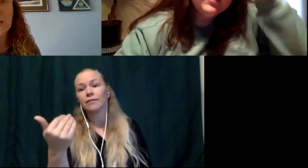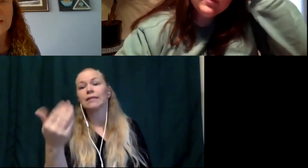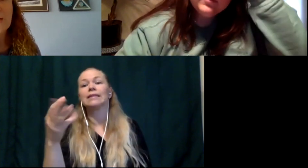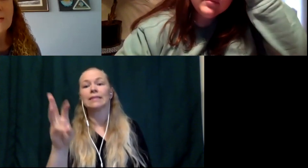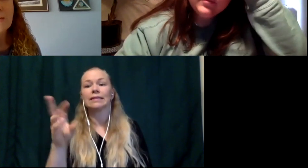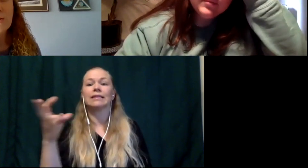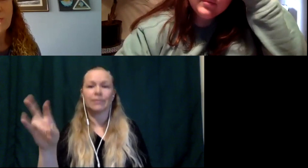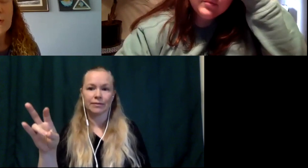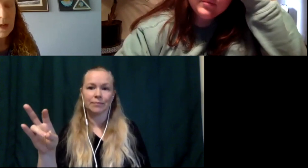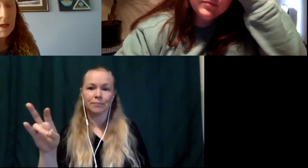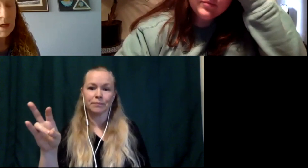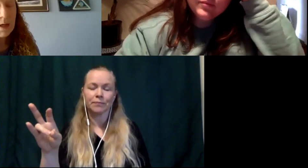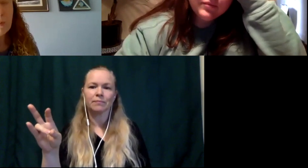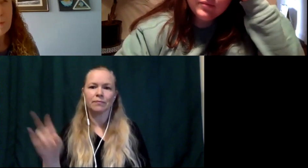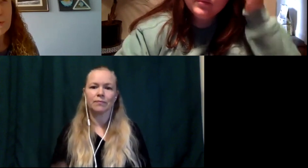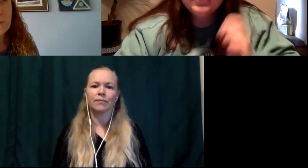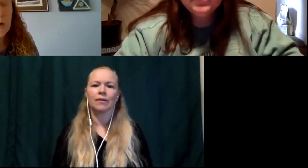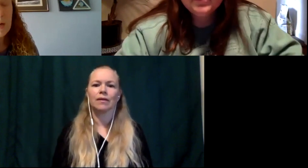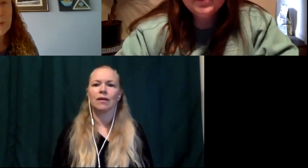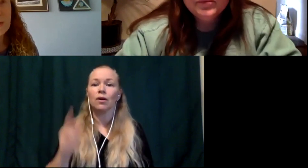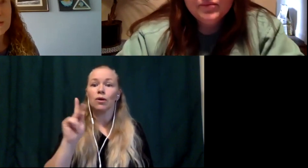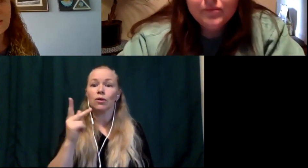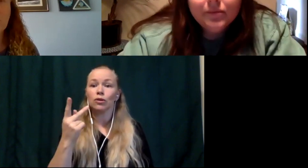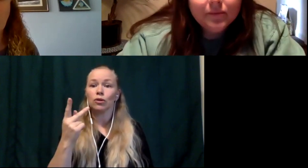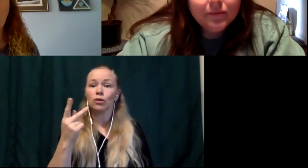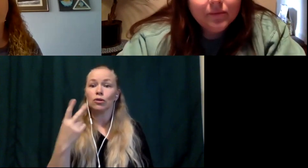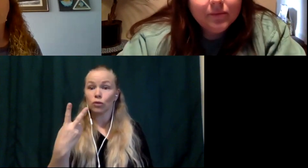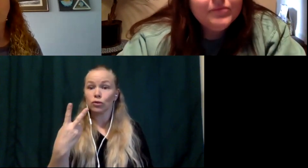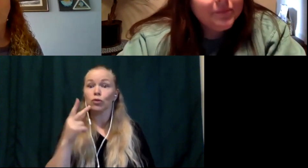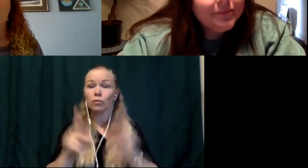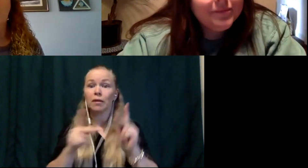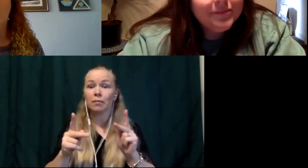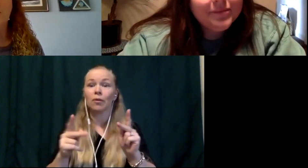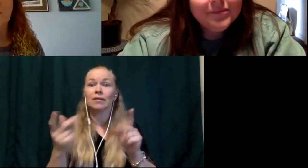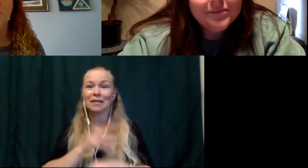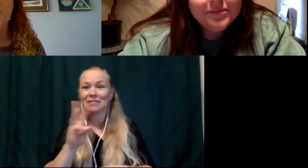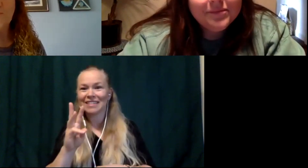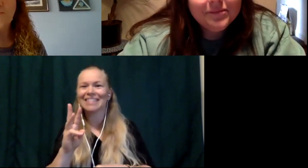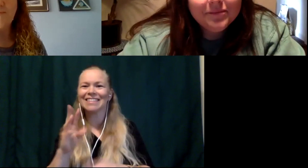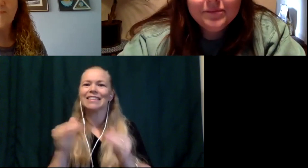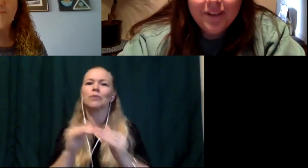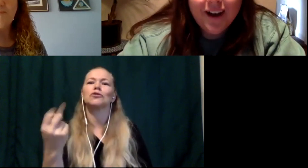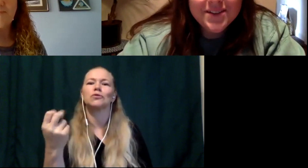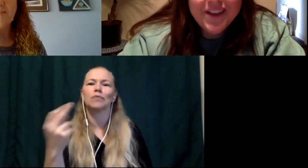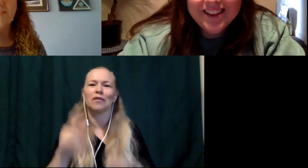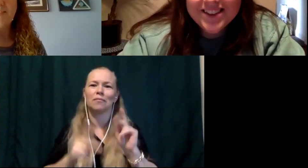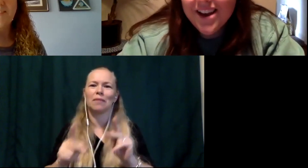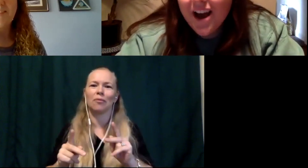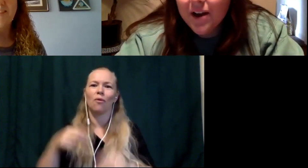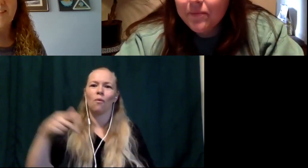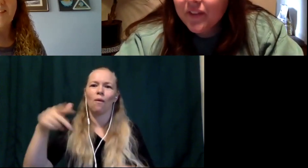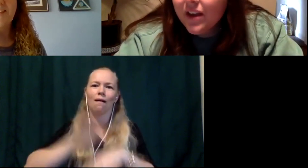17. So two people times six is 12. So that's 12 people that walked on the moon. Awesome.